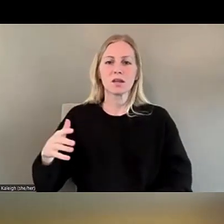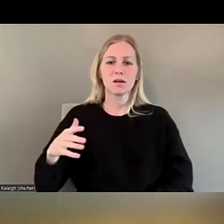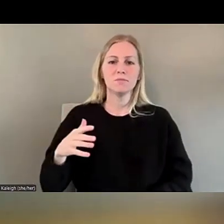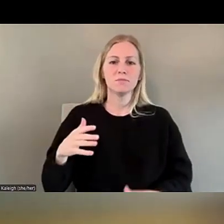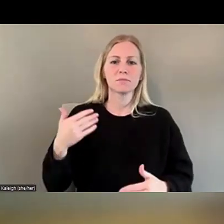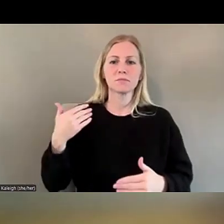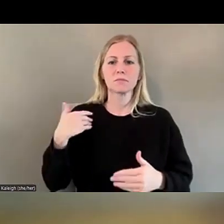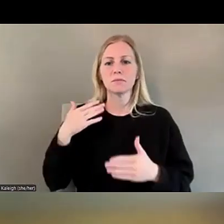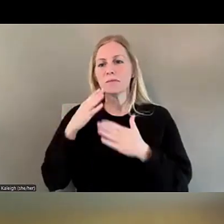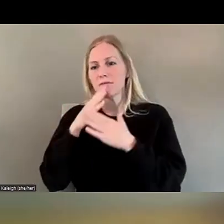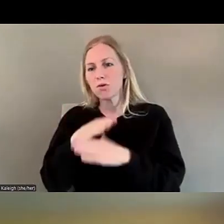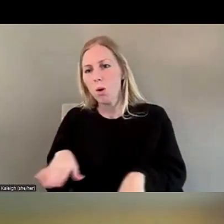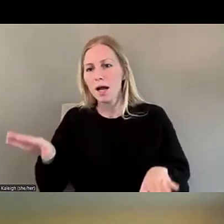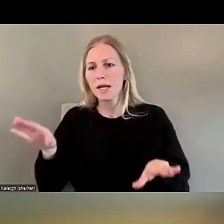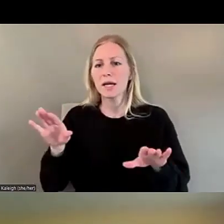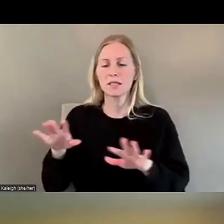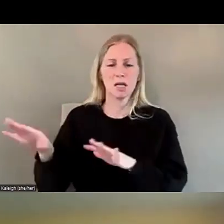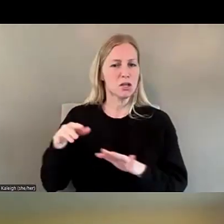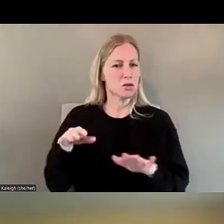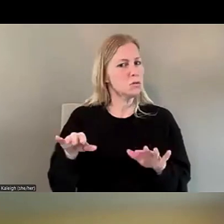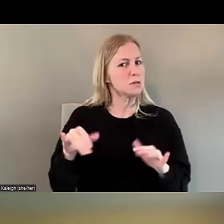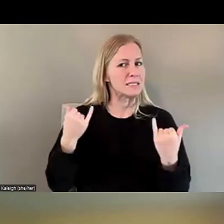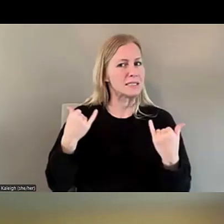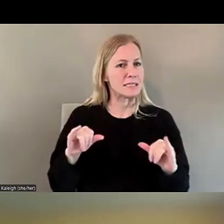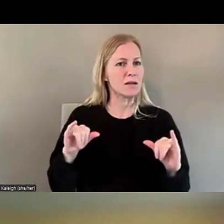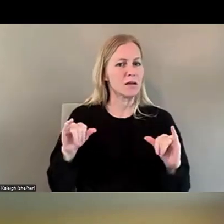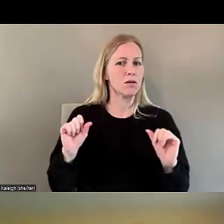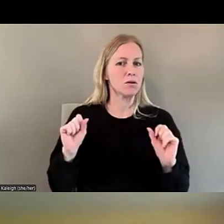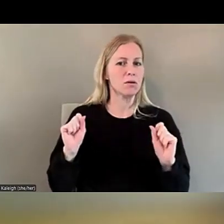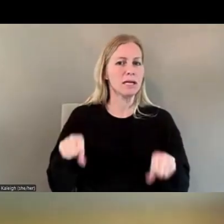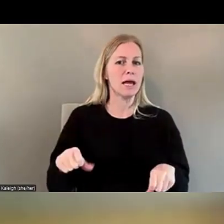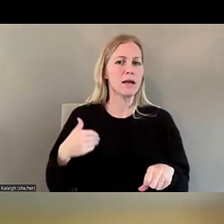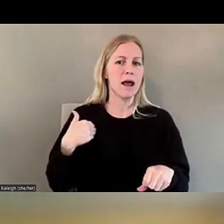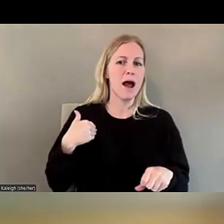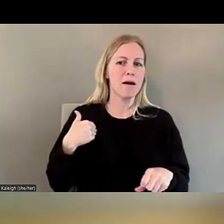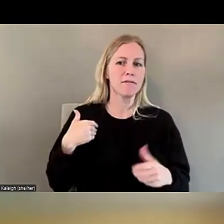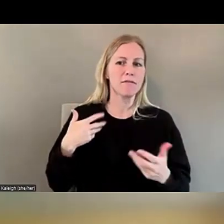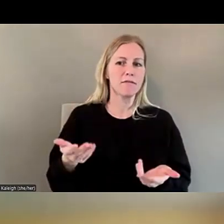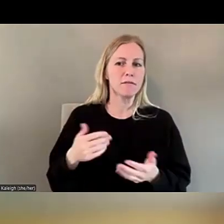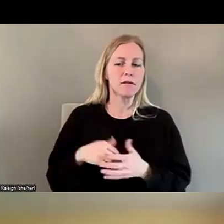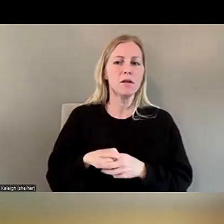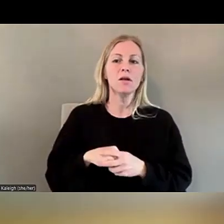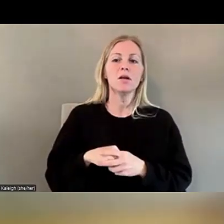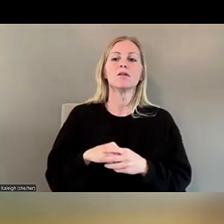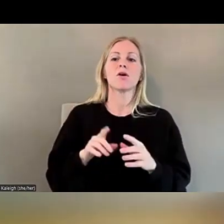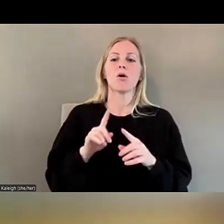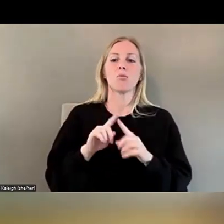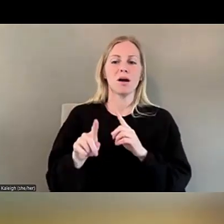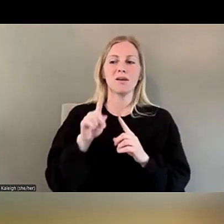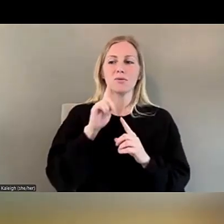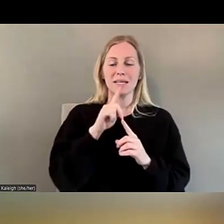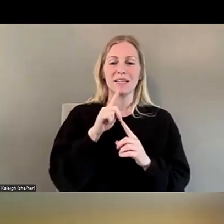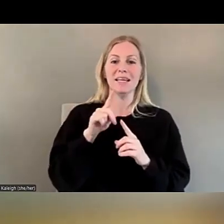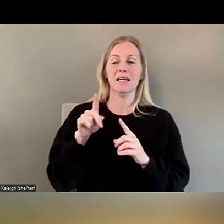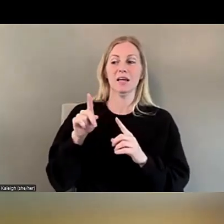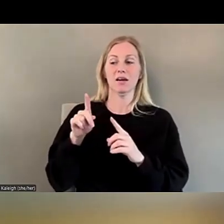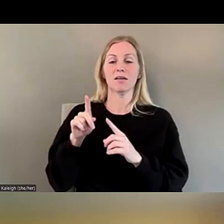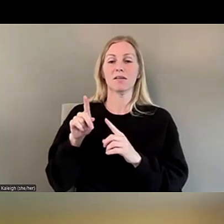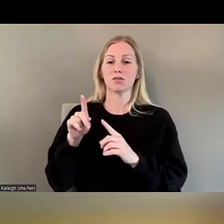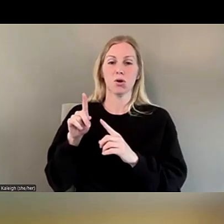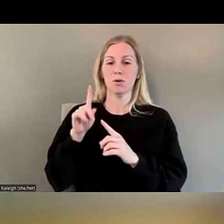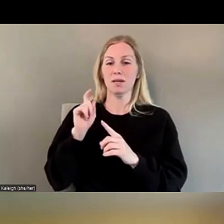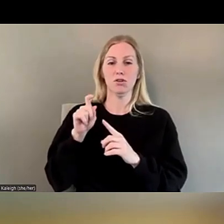quiet and that they're quiet, there aren't other kids in there. The question is, are these locked rooms that are